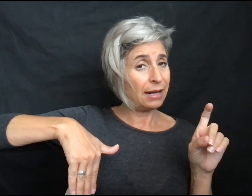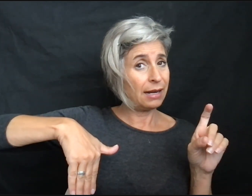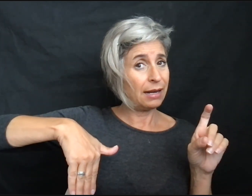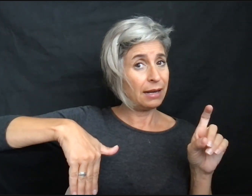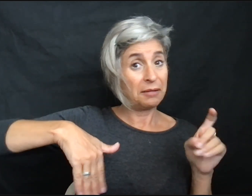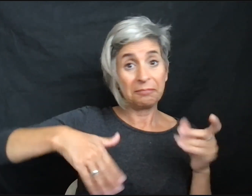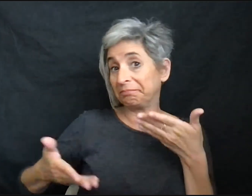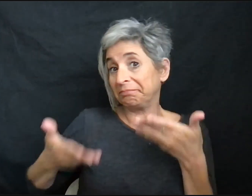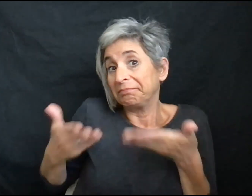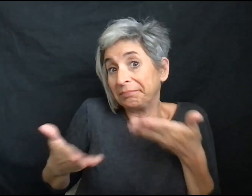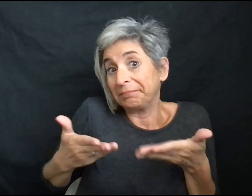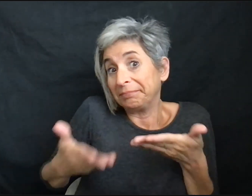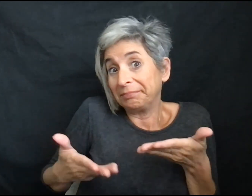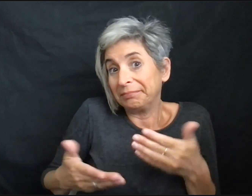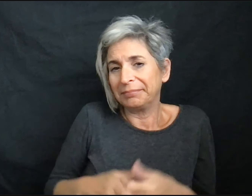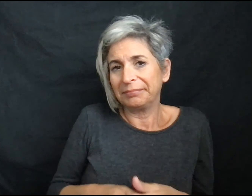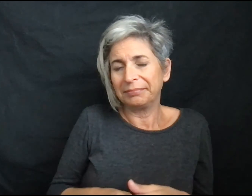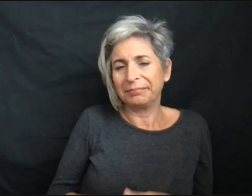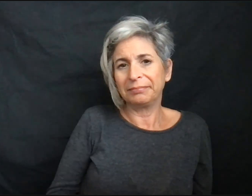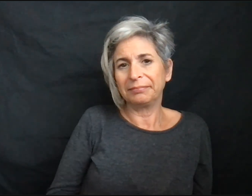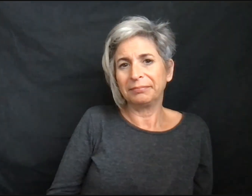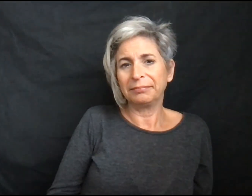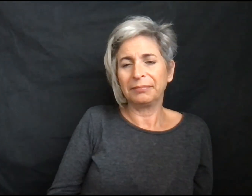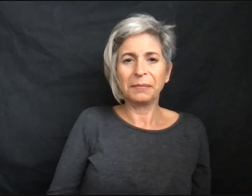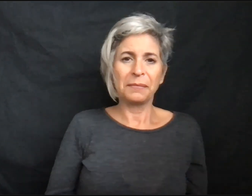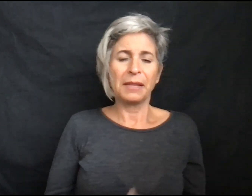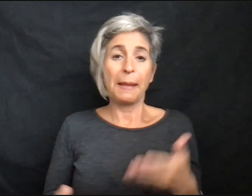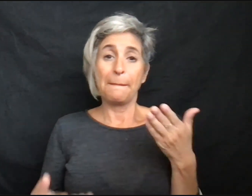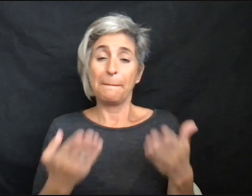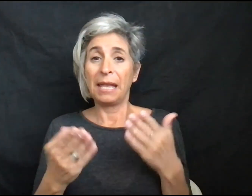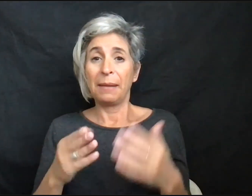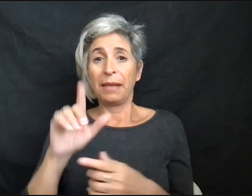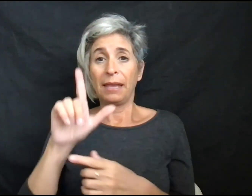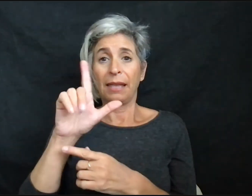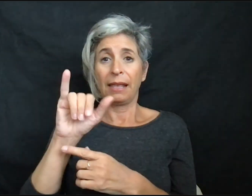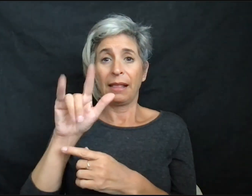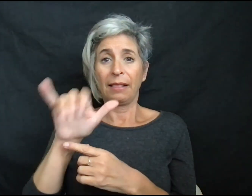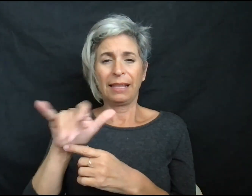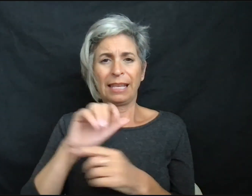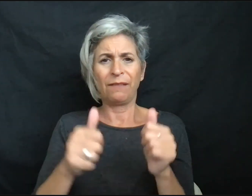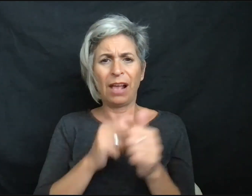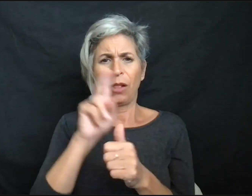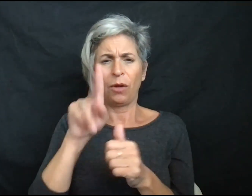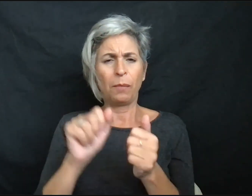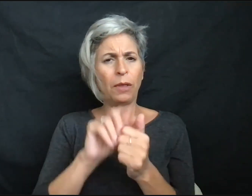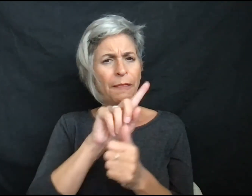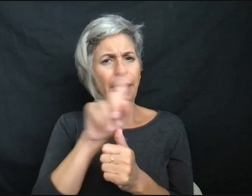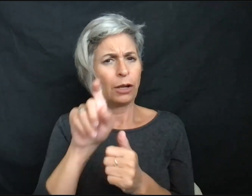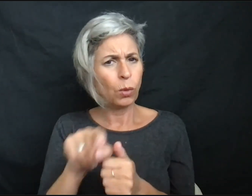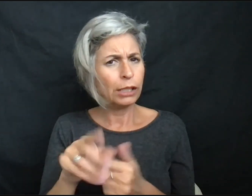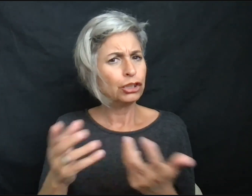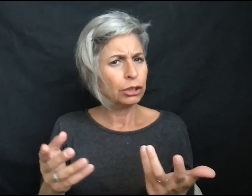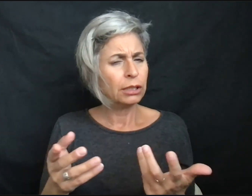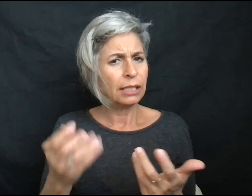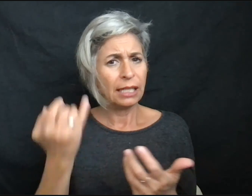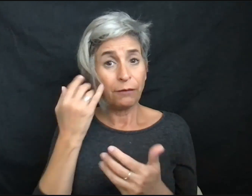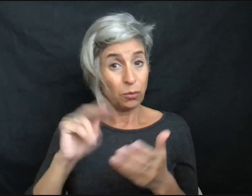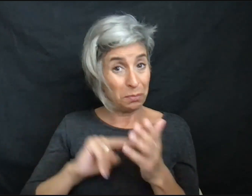Possibly. I mean, we can Yeah, maybe if Lily clarify. could follow up on that question, if that's what she